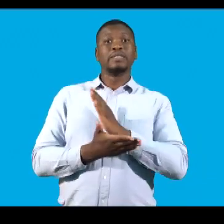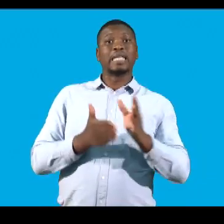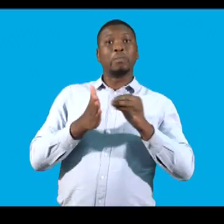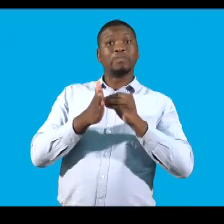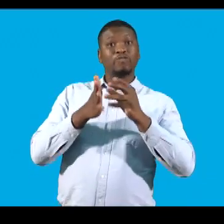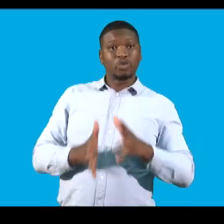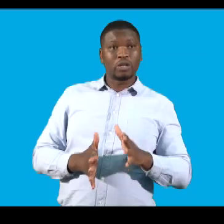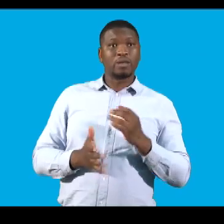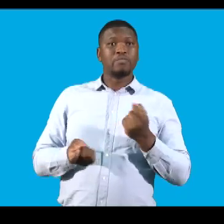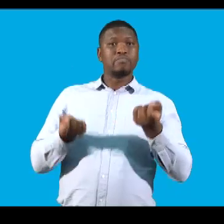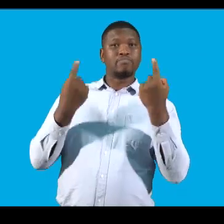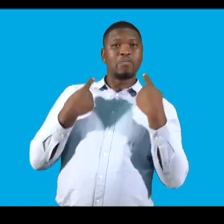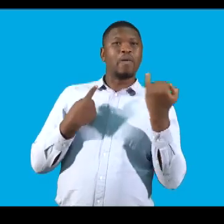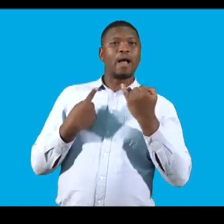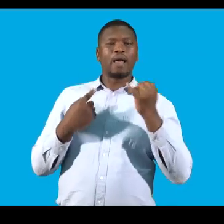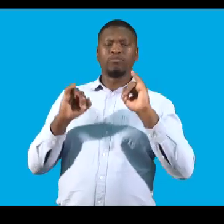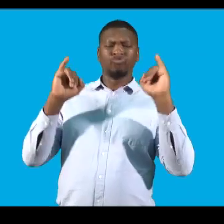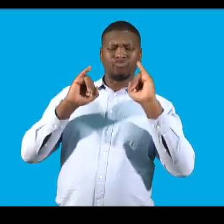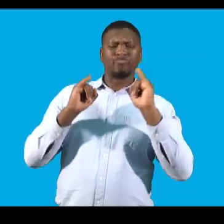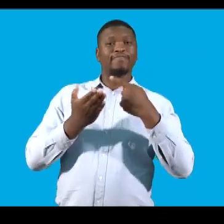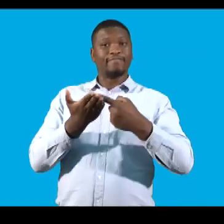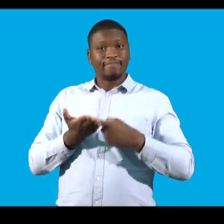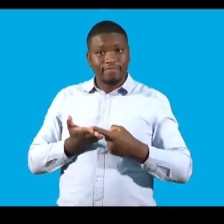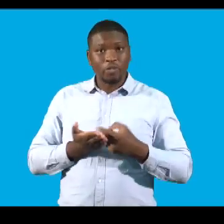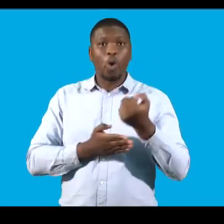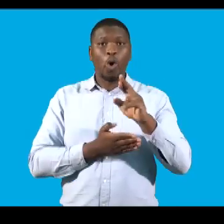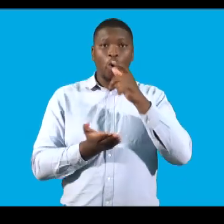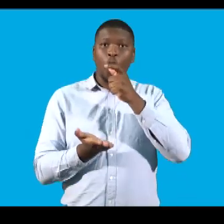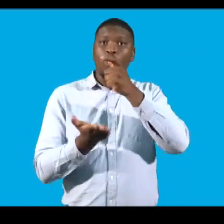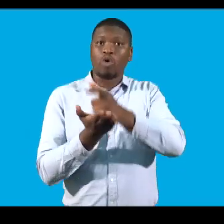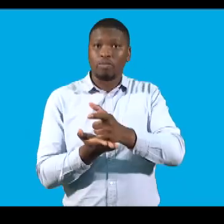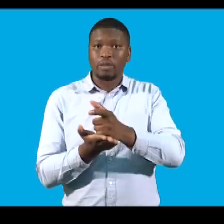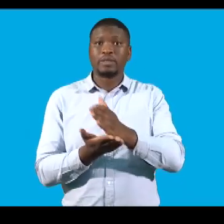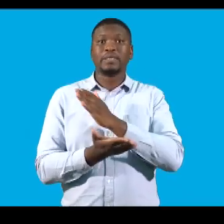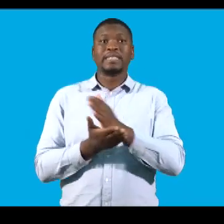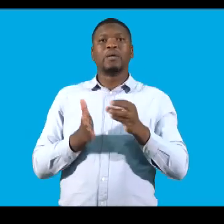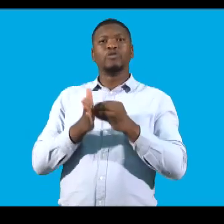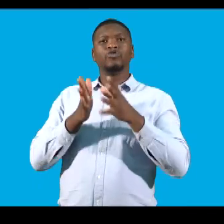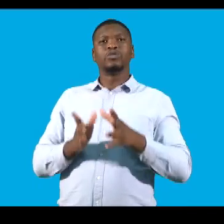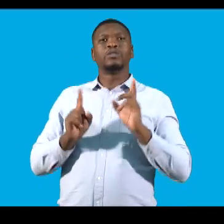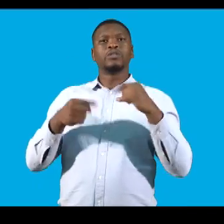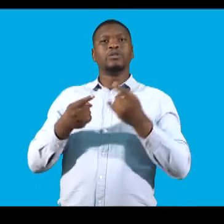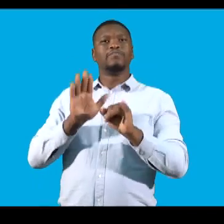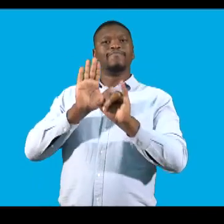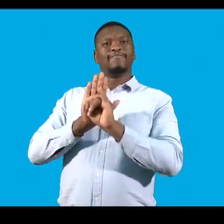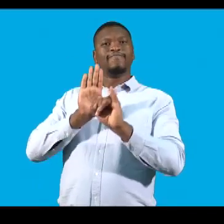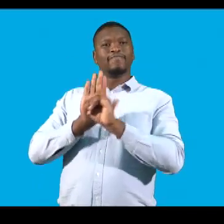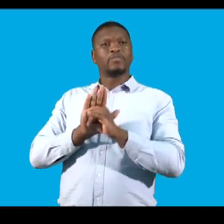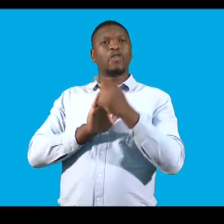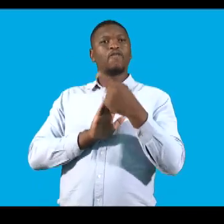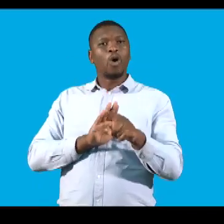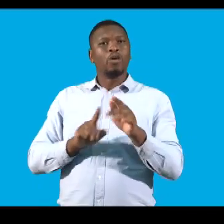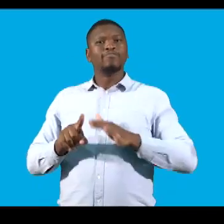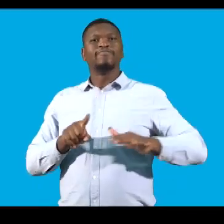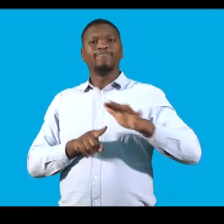often misinterpret questioning verbs such as critically discuss and comment. Learners are unable to identify the figures